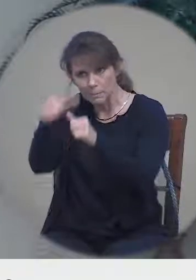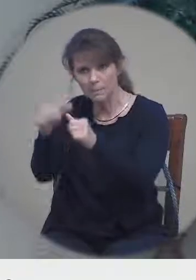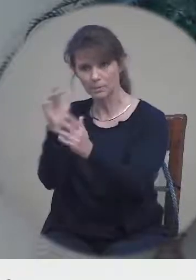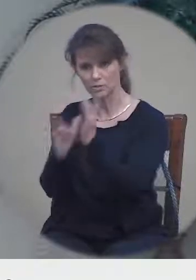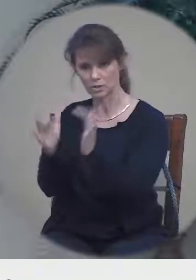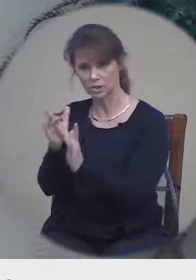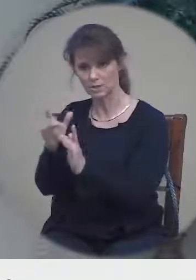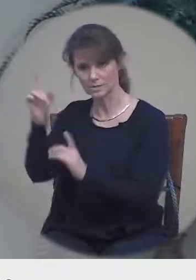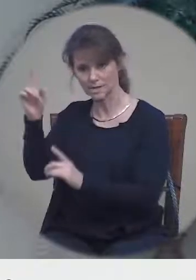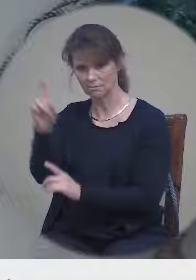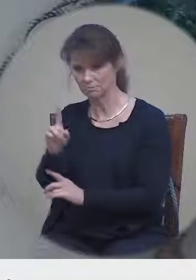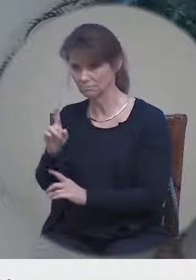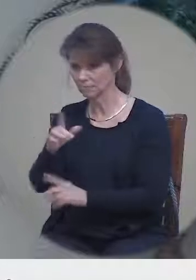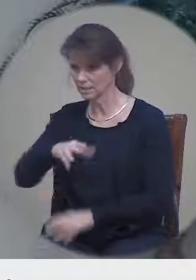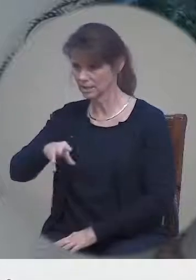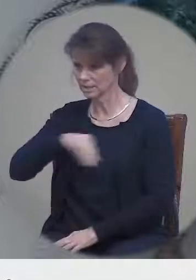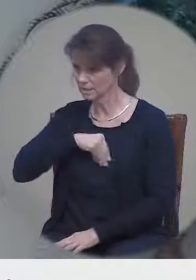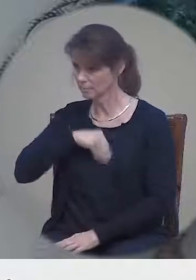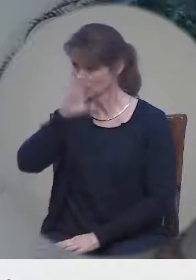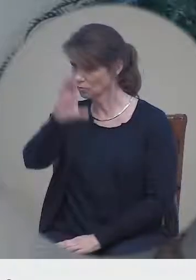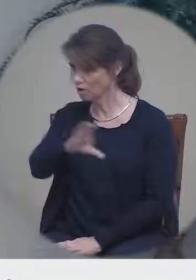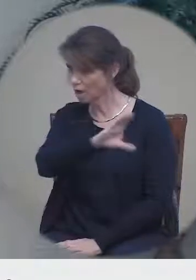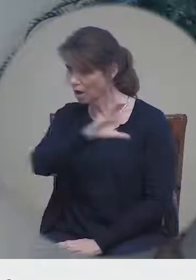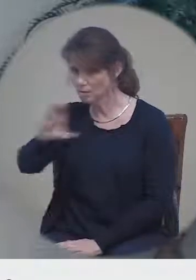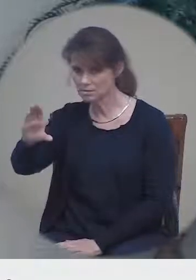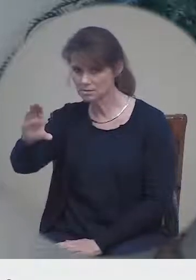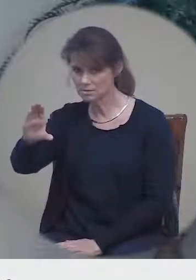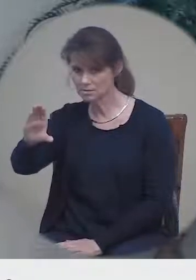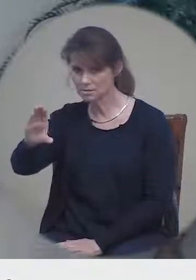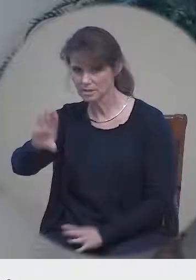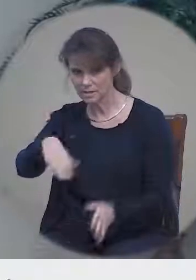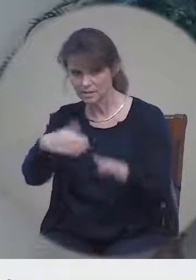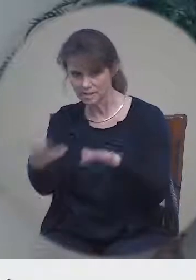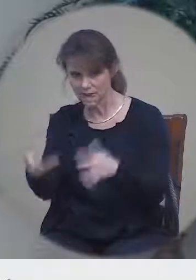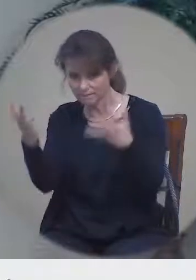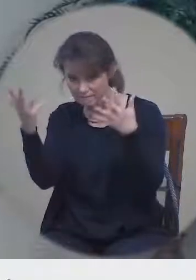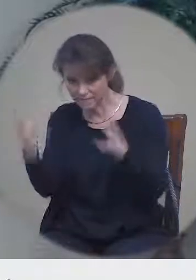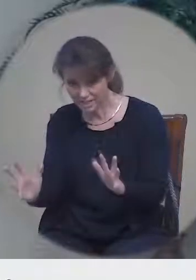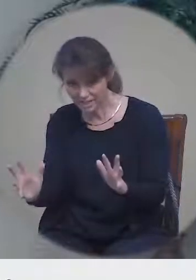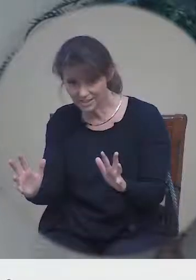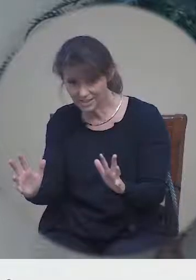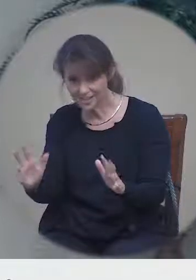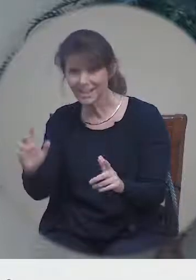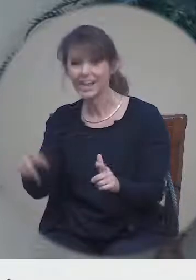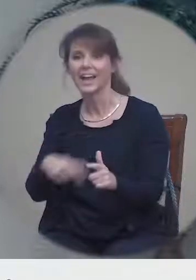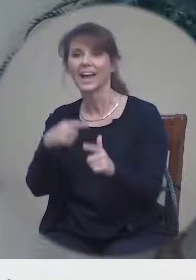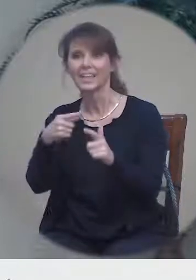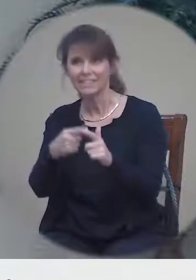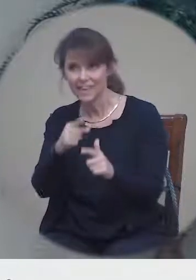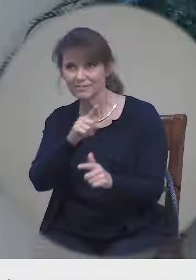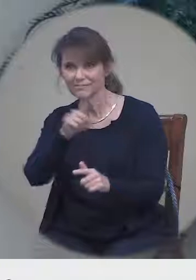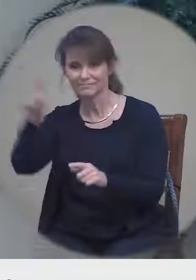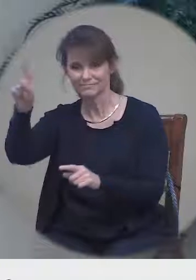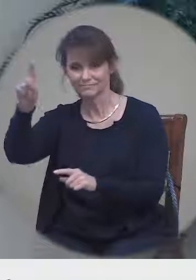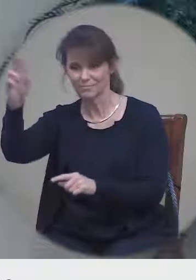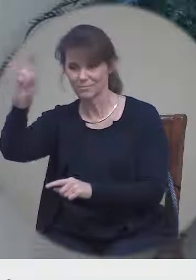finished. And then he sat down at the right hand of God. He said, you haven't yet resisted unto